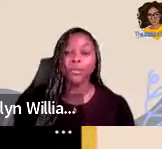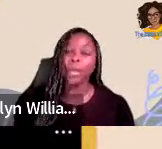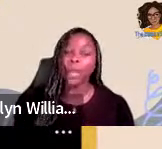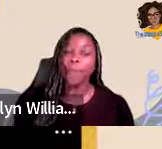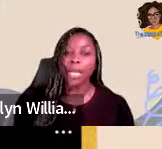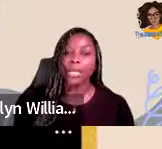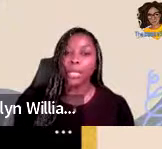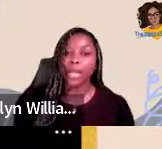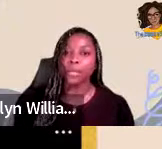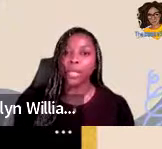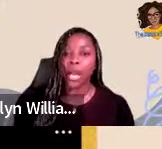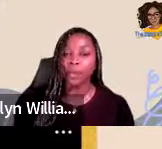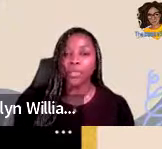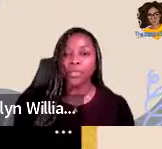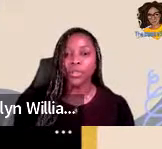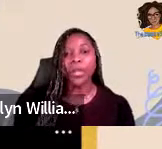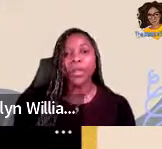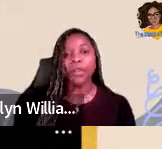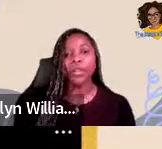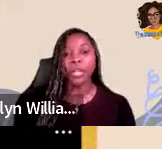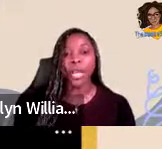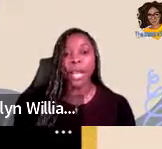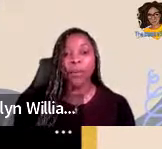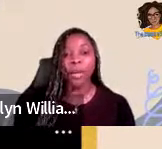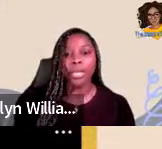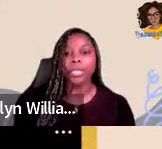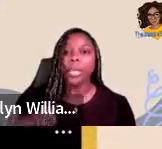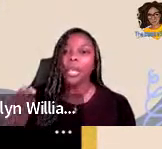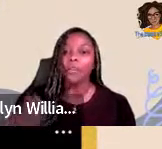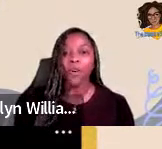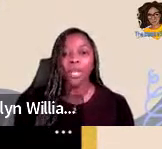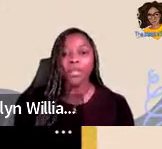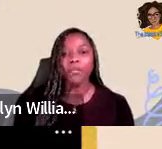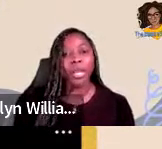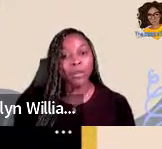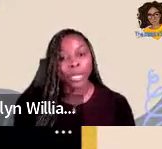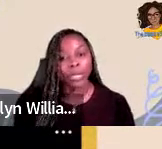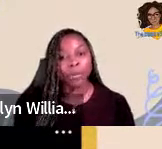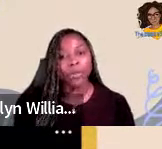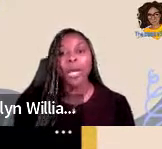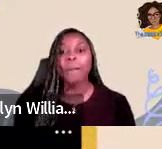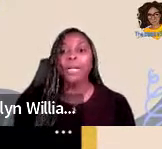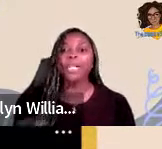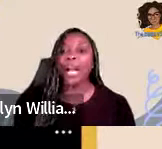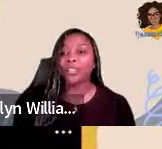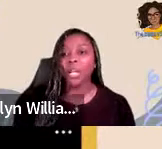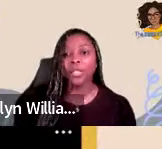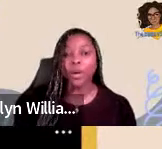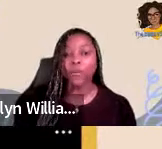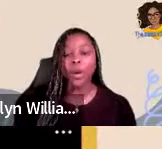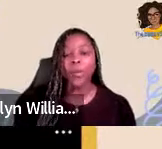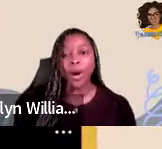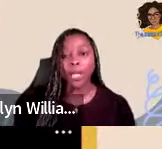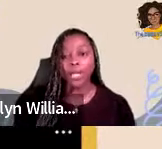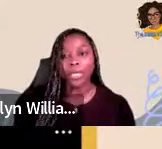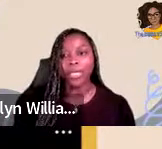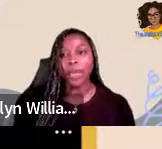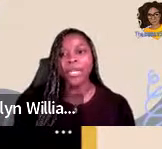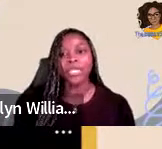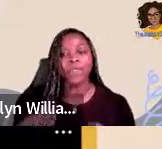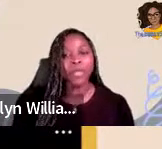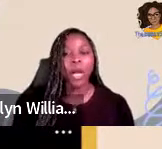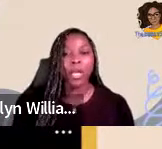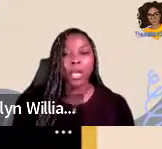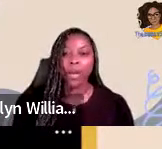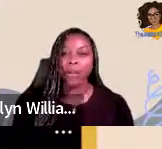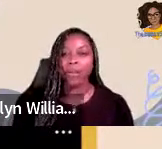But I do play a balancing act when it comes to figuring out what is informative yet relatable, but not trying to overwhelm my audience.